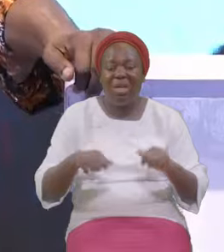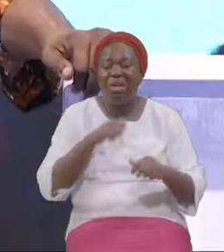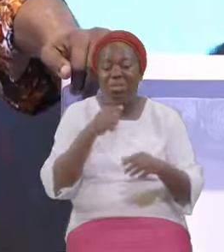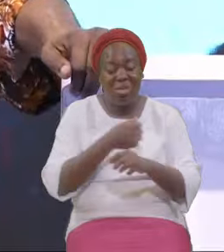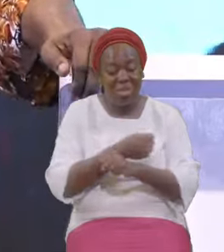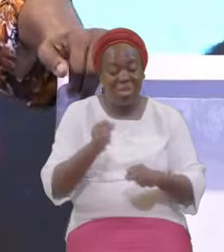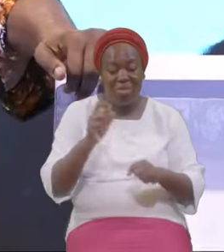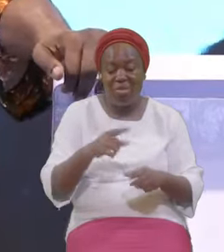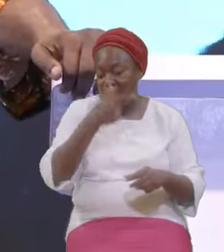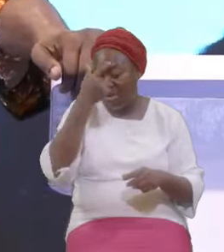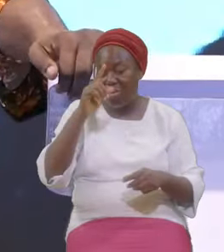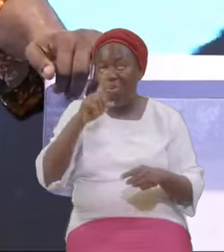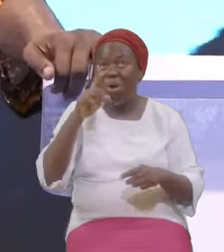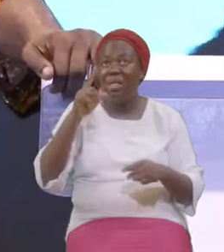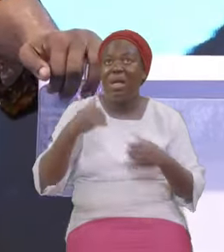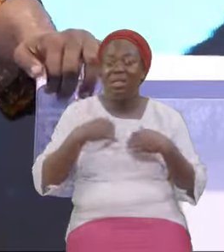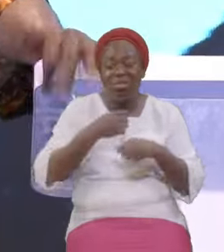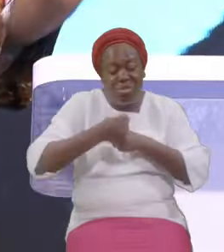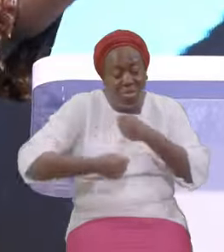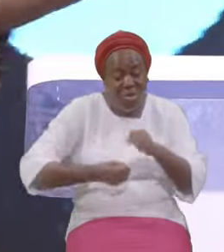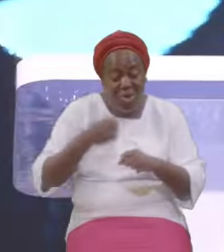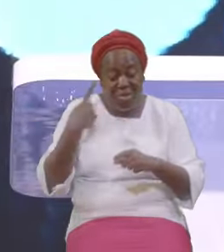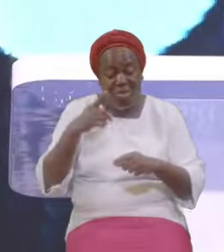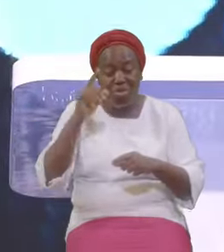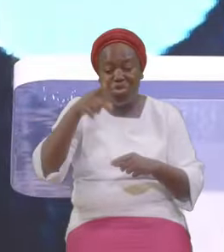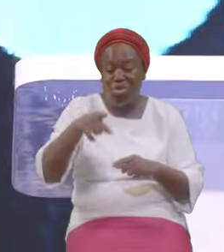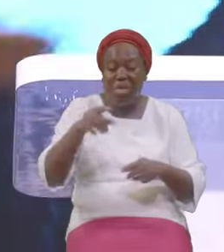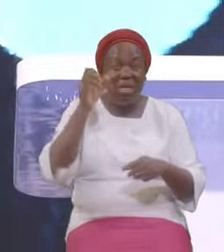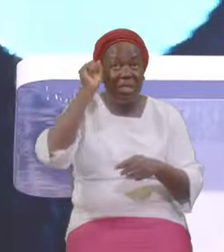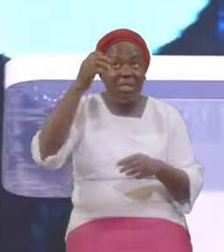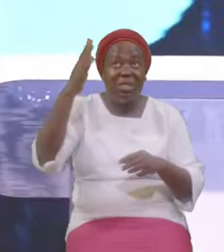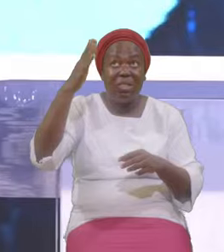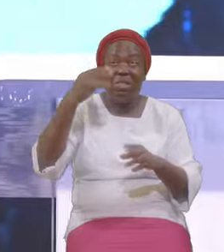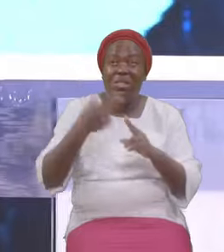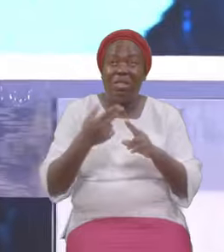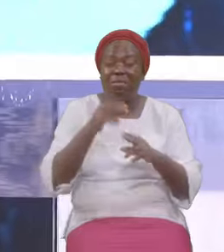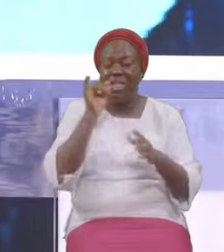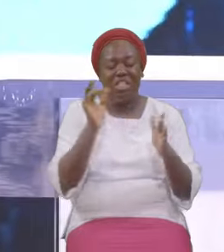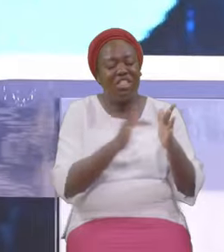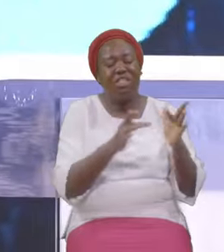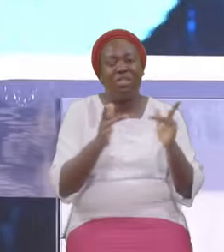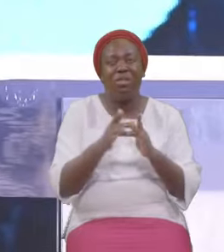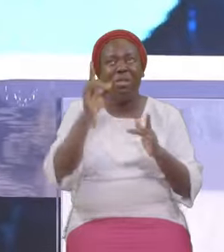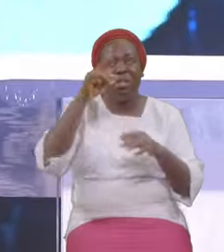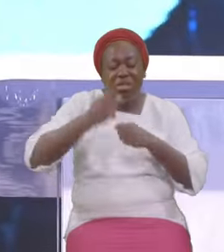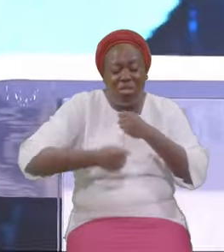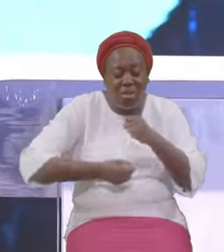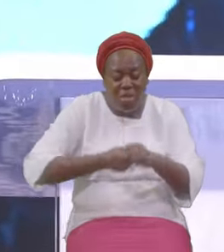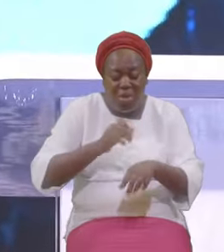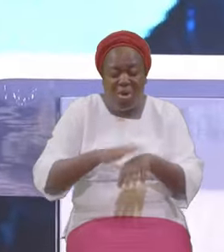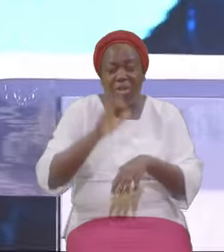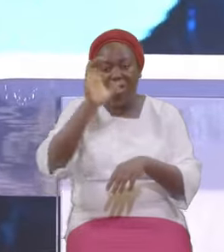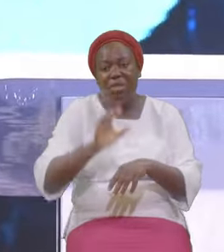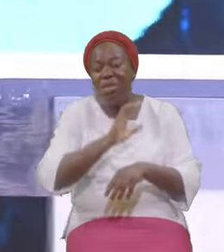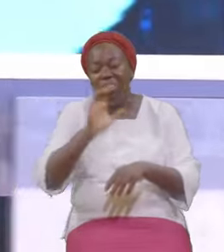His name is Jesus. He suffered on the cross and He said, it is